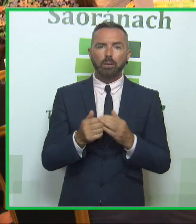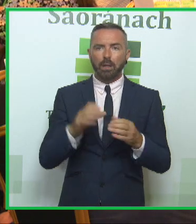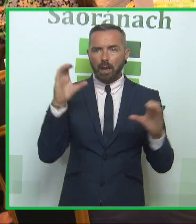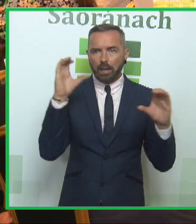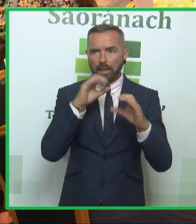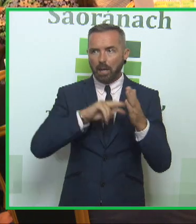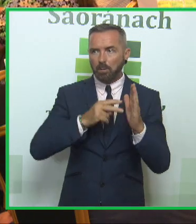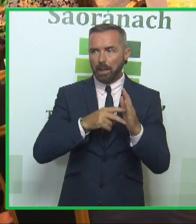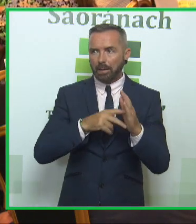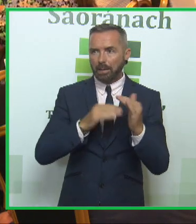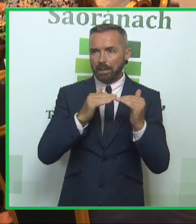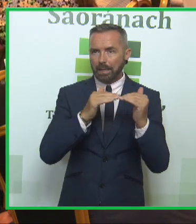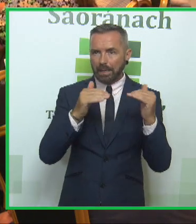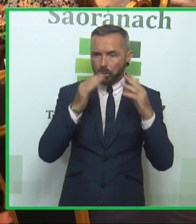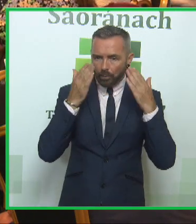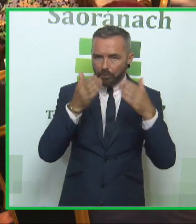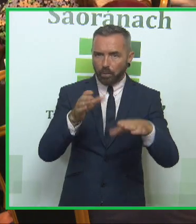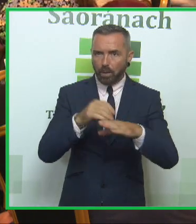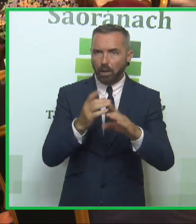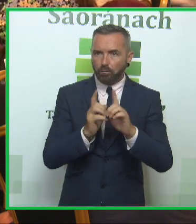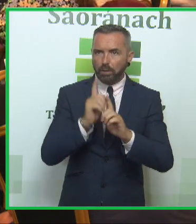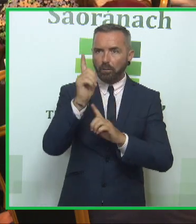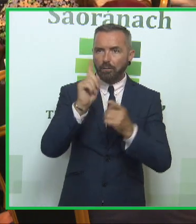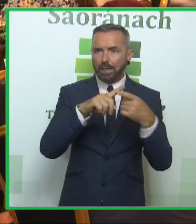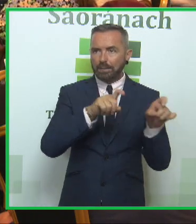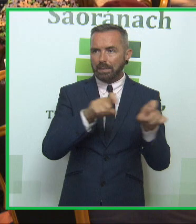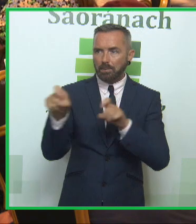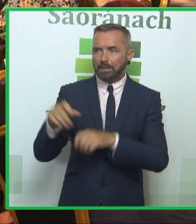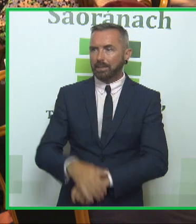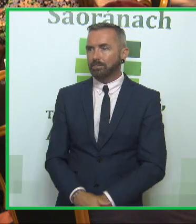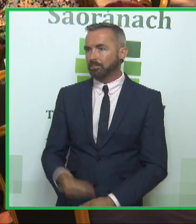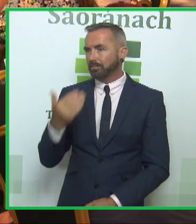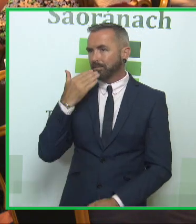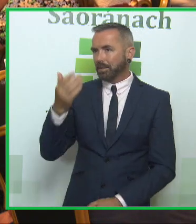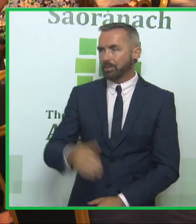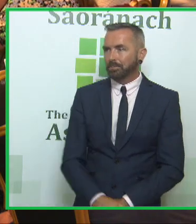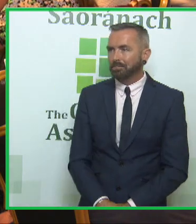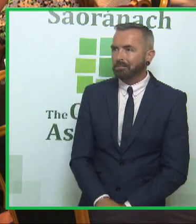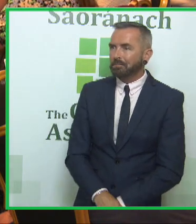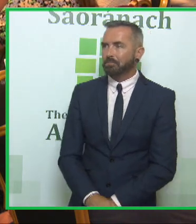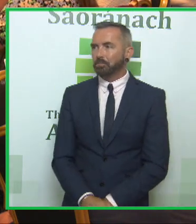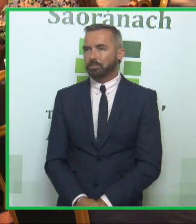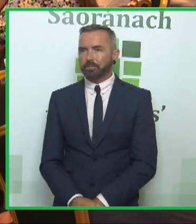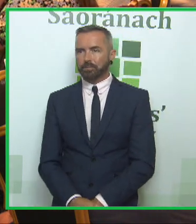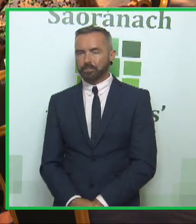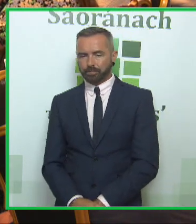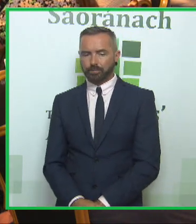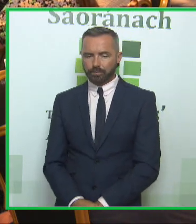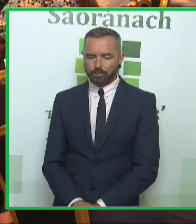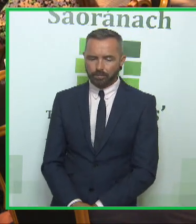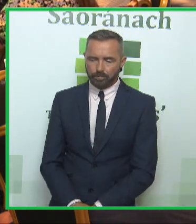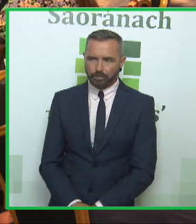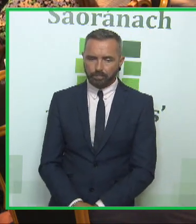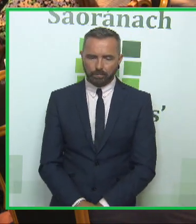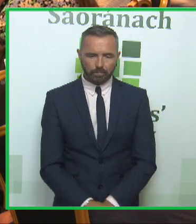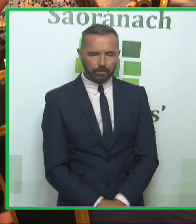plan and an equal focus on recovery and stabilisation. Thank you. And again, I think the point you make is quite strong about